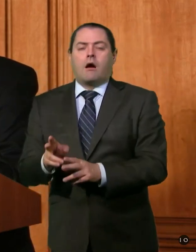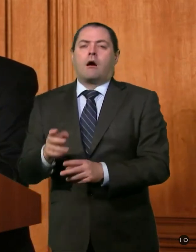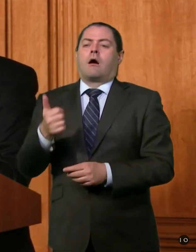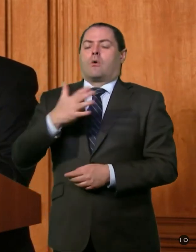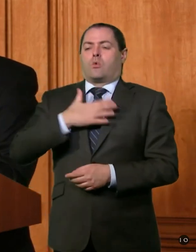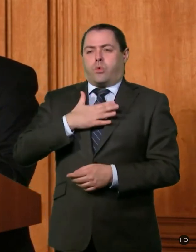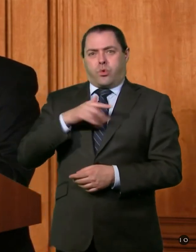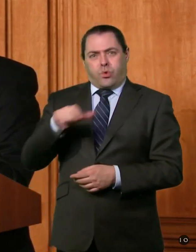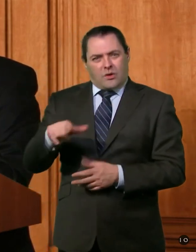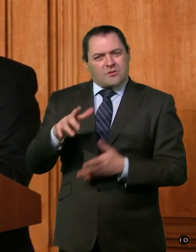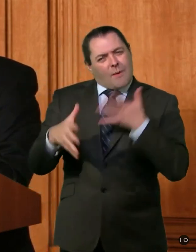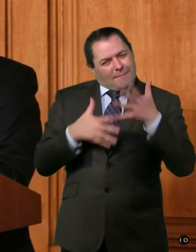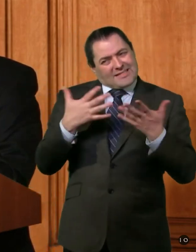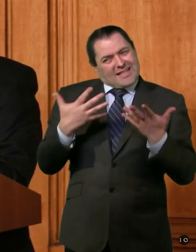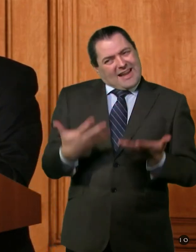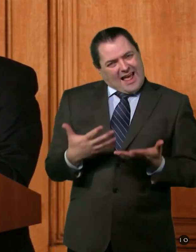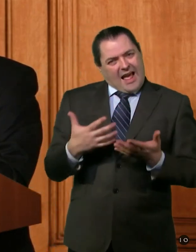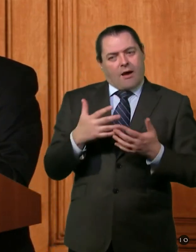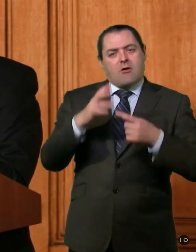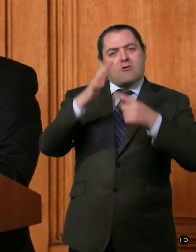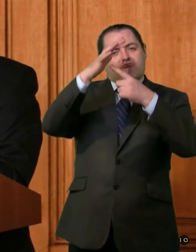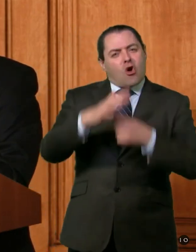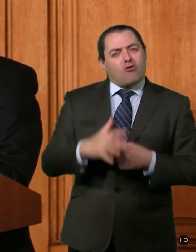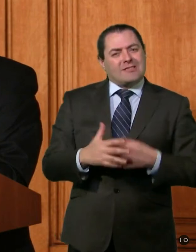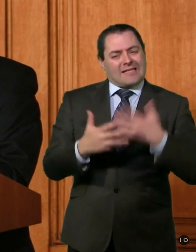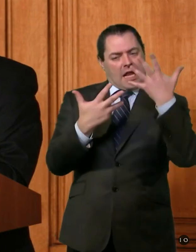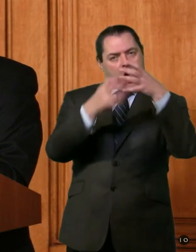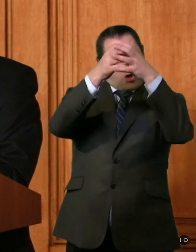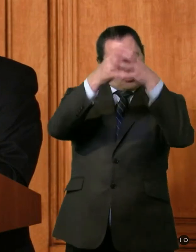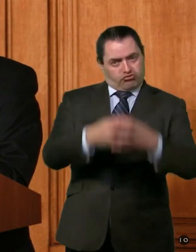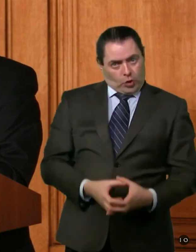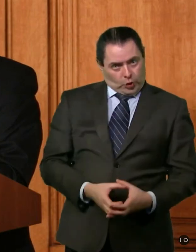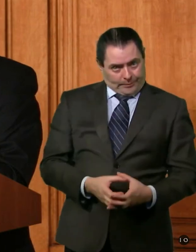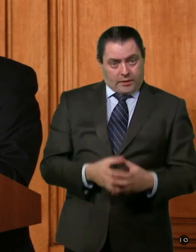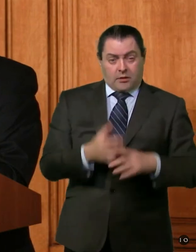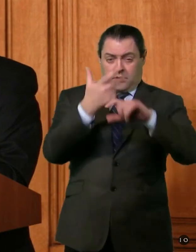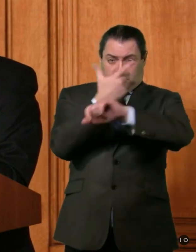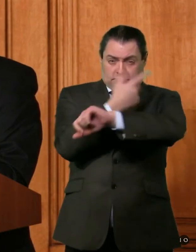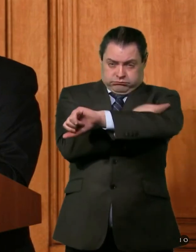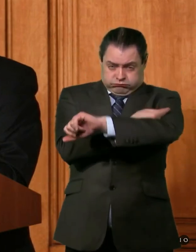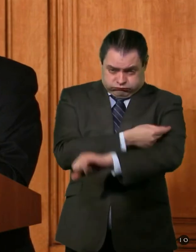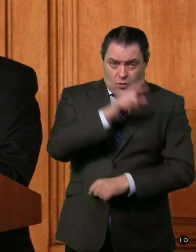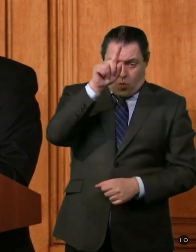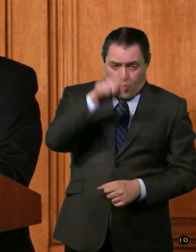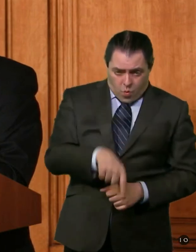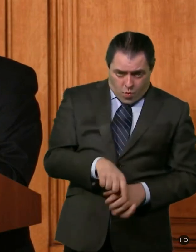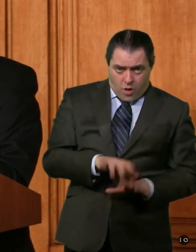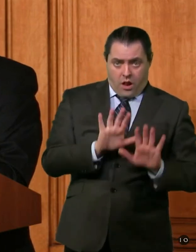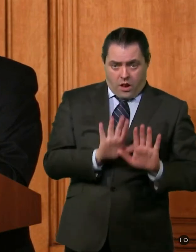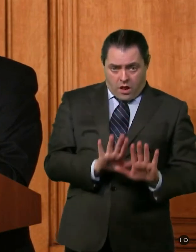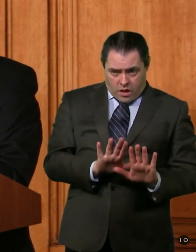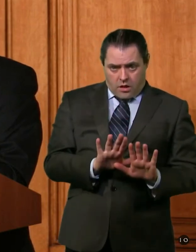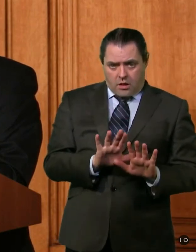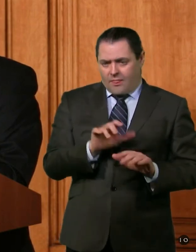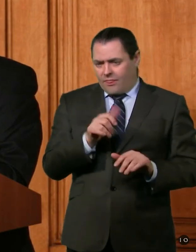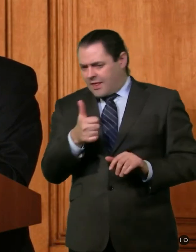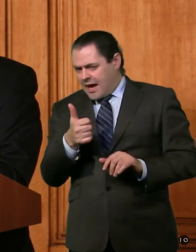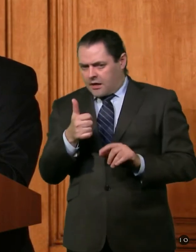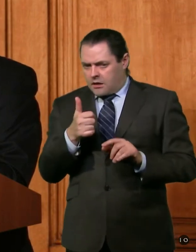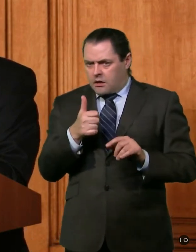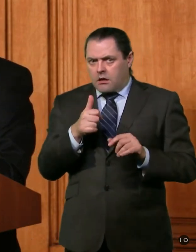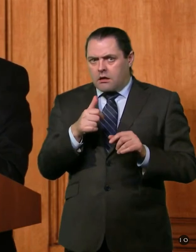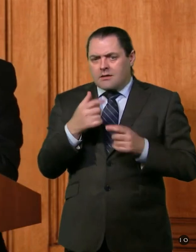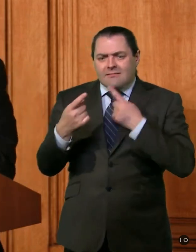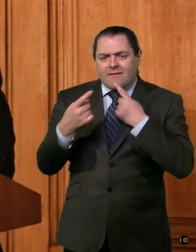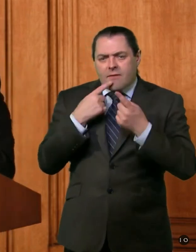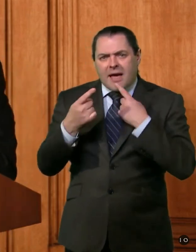play a role in keeping transmission low in the UK. But these are questions for the future, and I just can't